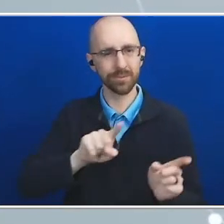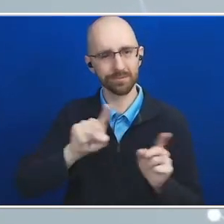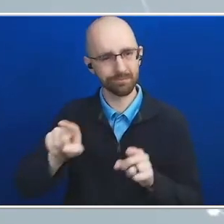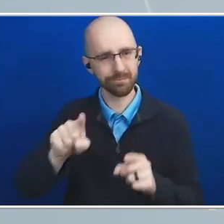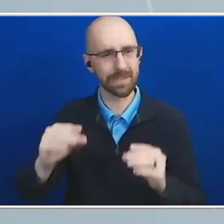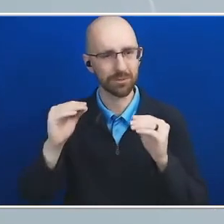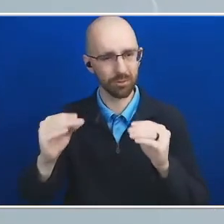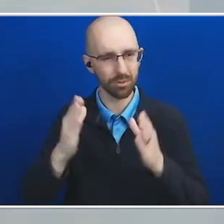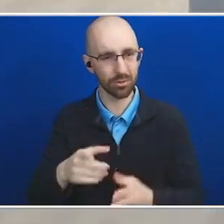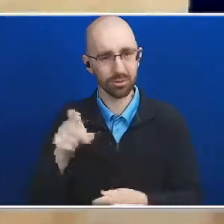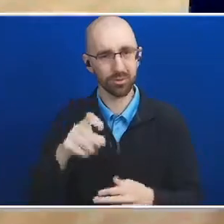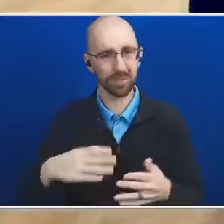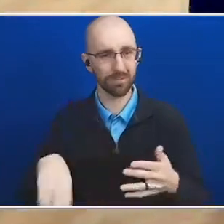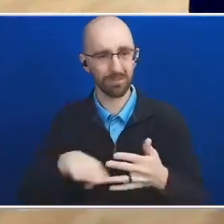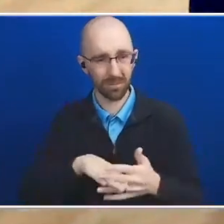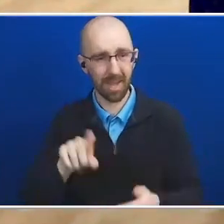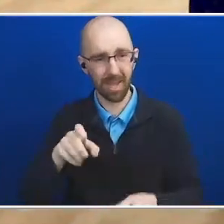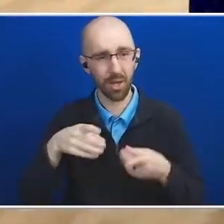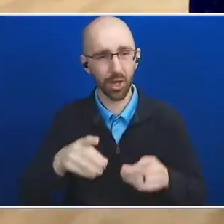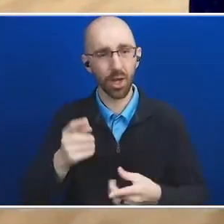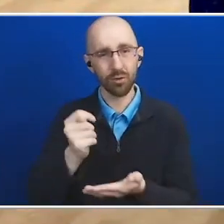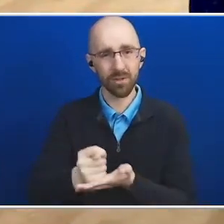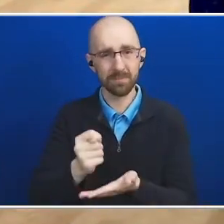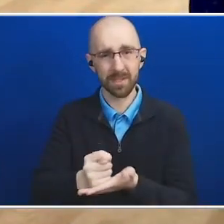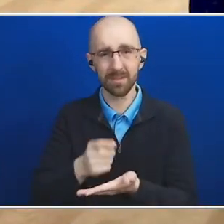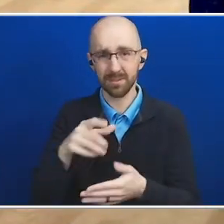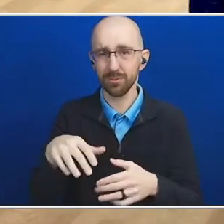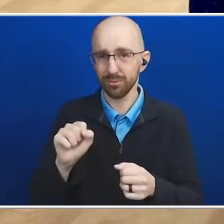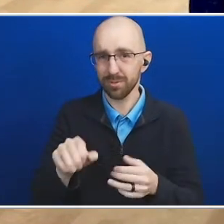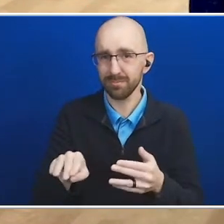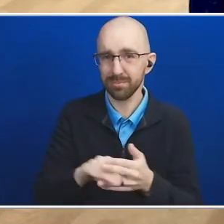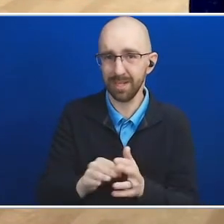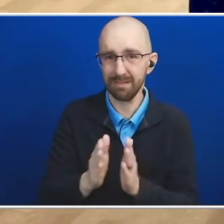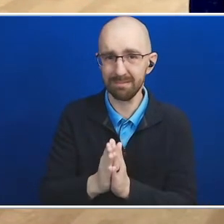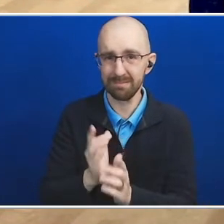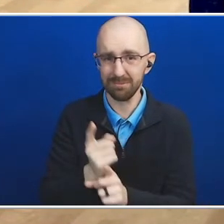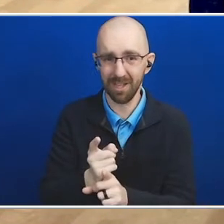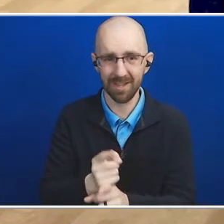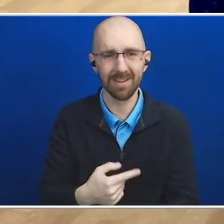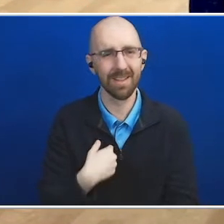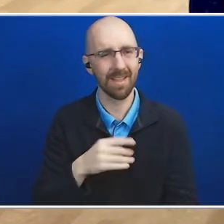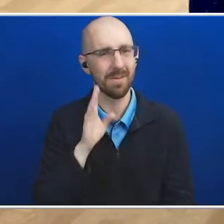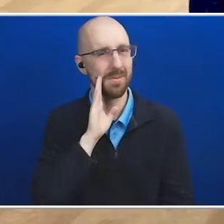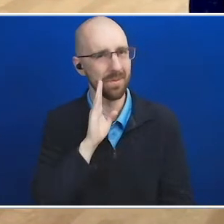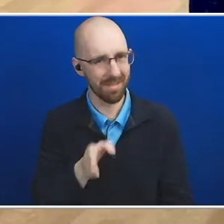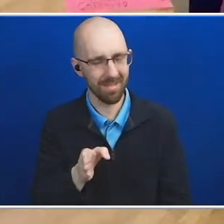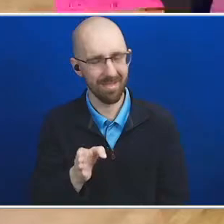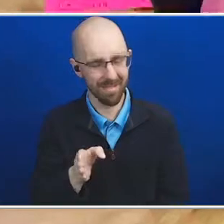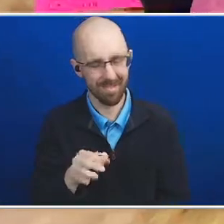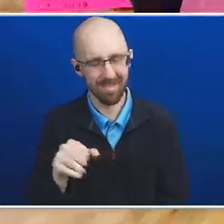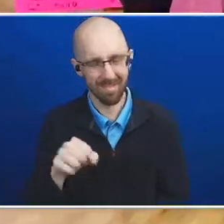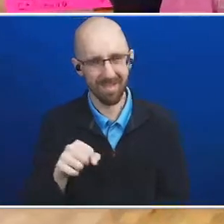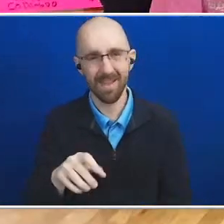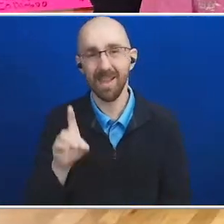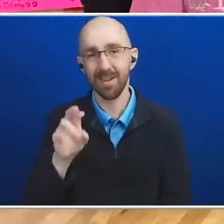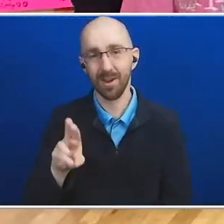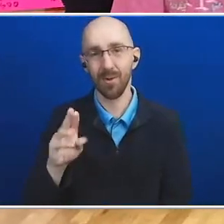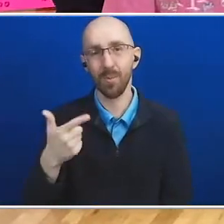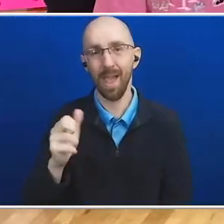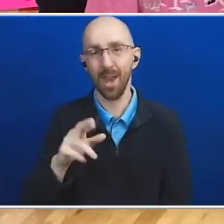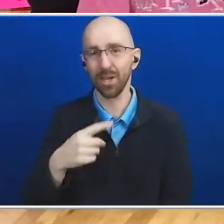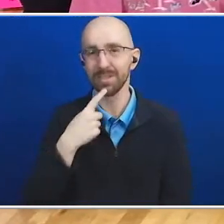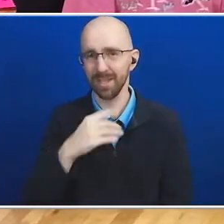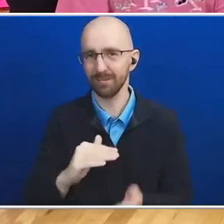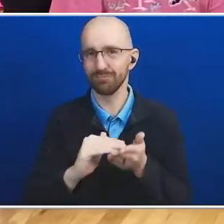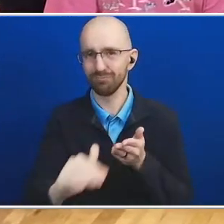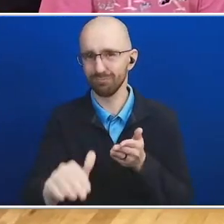break, though, during treatment? Please say you took a little tiny break. I will. Dr. Yes. Wagner says it's okay to take a little break. Oh no, I was